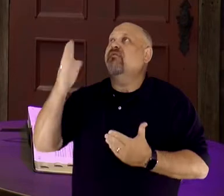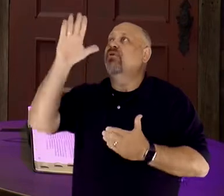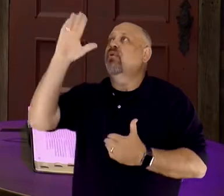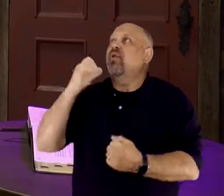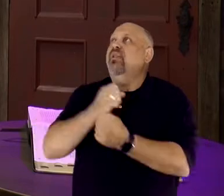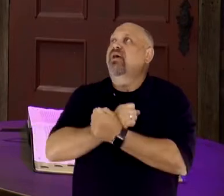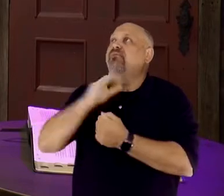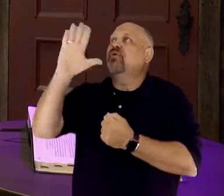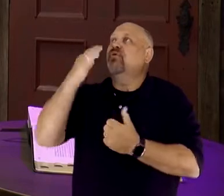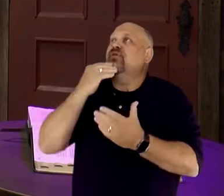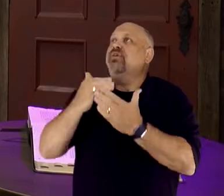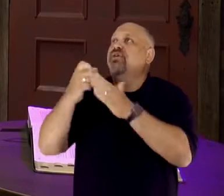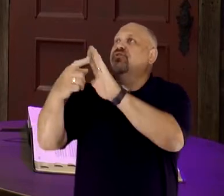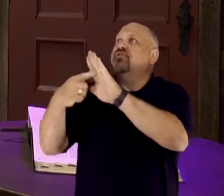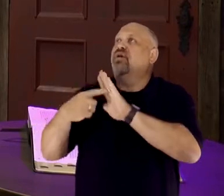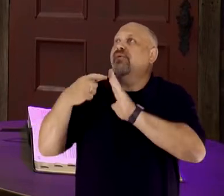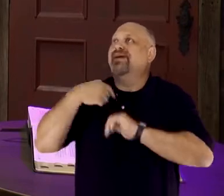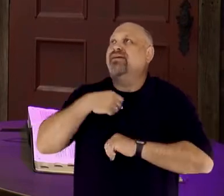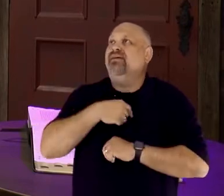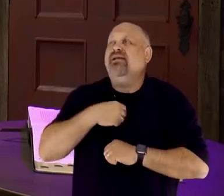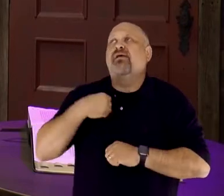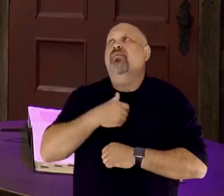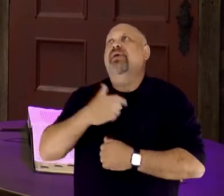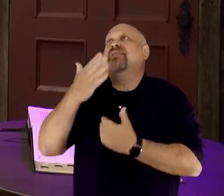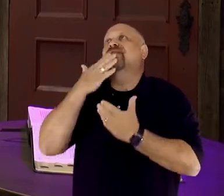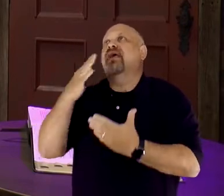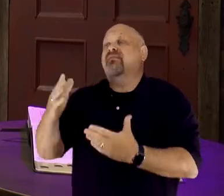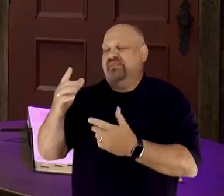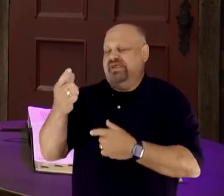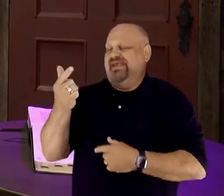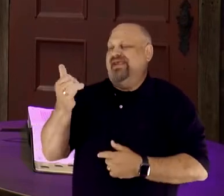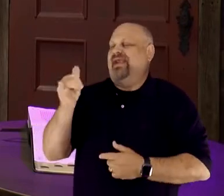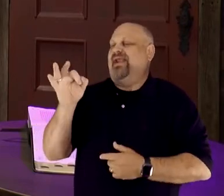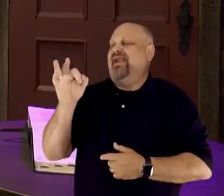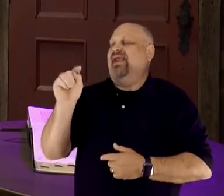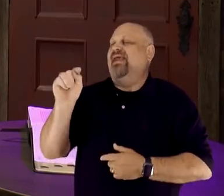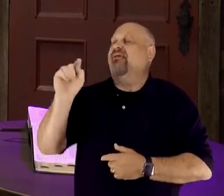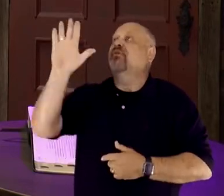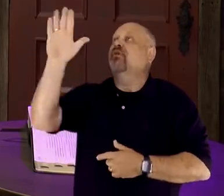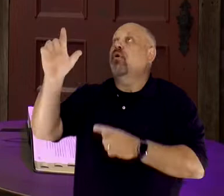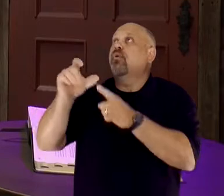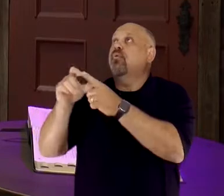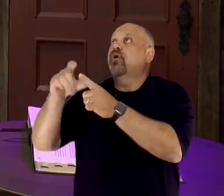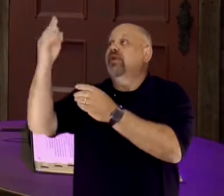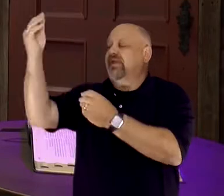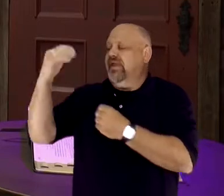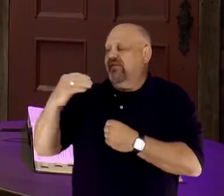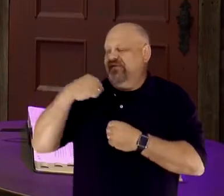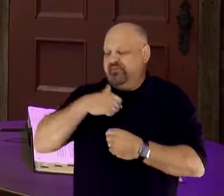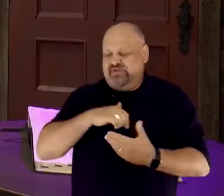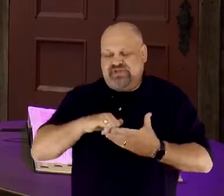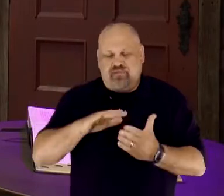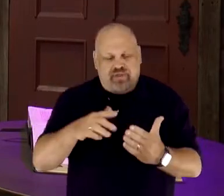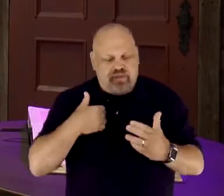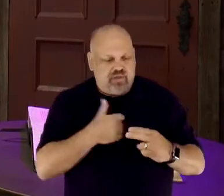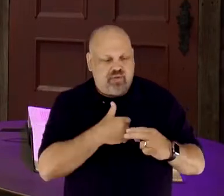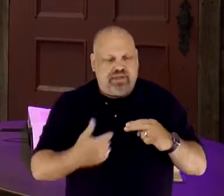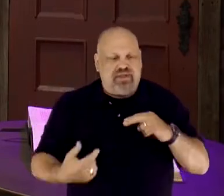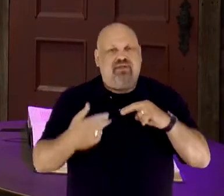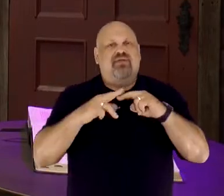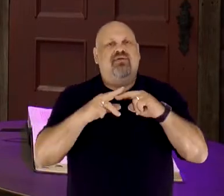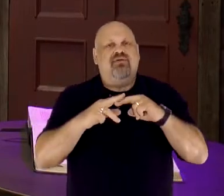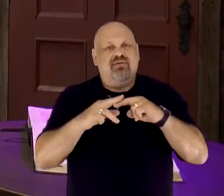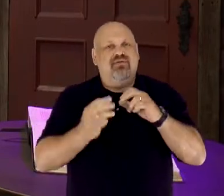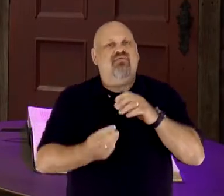your love and for your goodness that you have shown to us. God, we thank you for the gift of your word that you have provided to us so